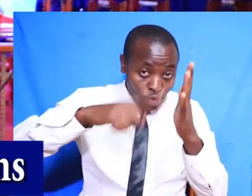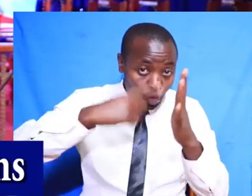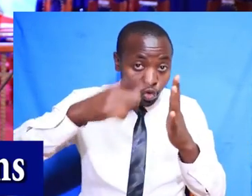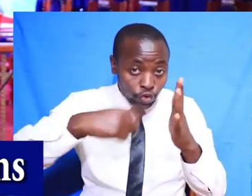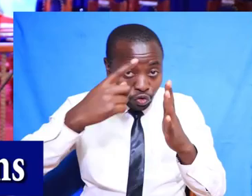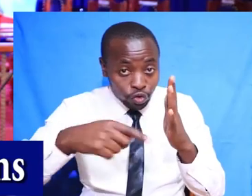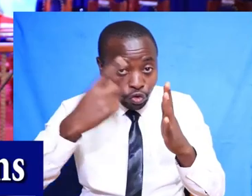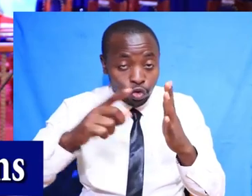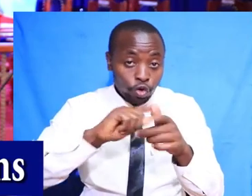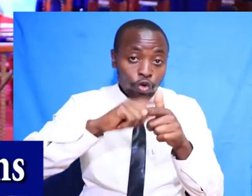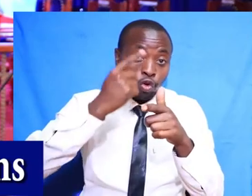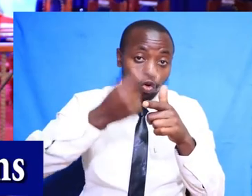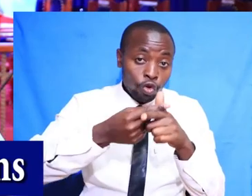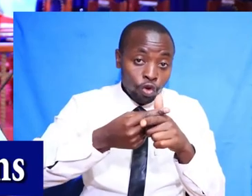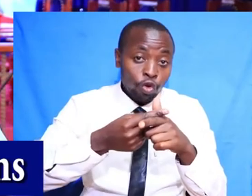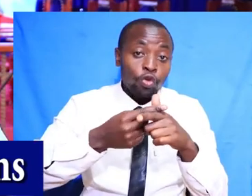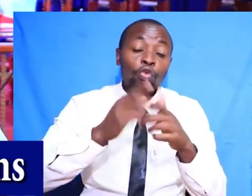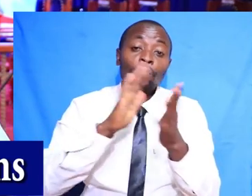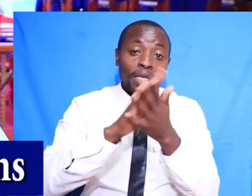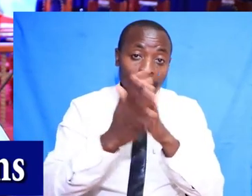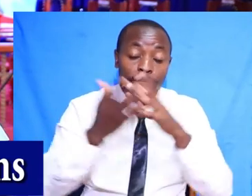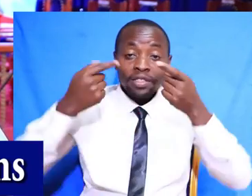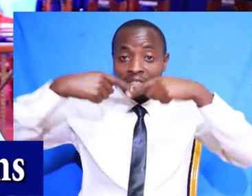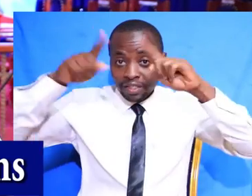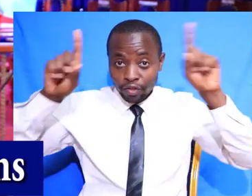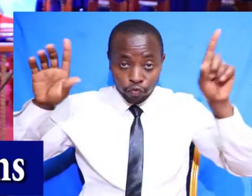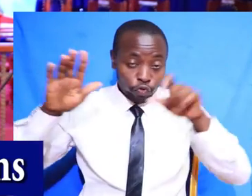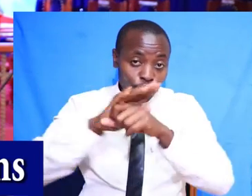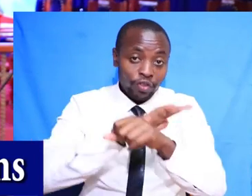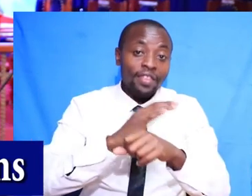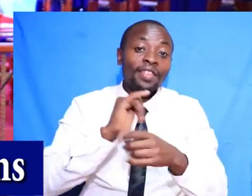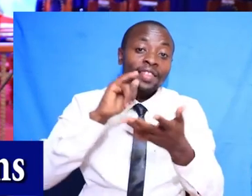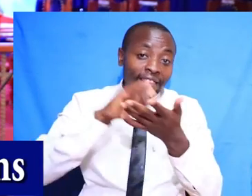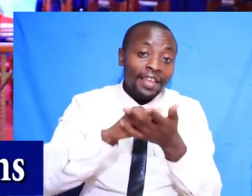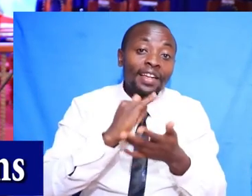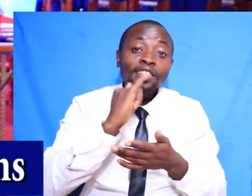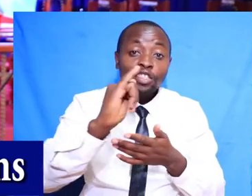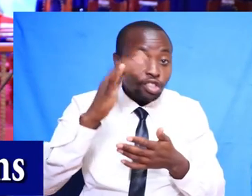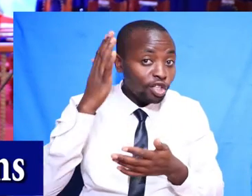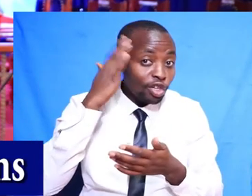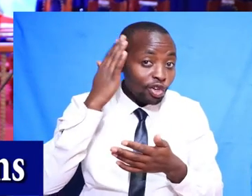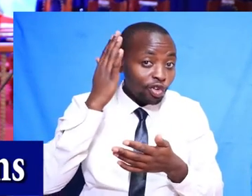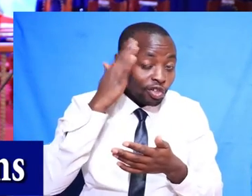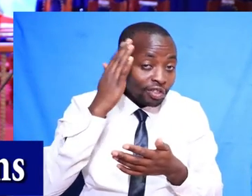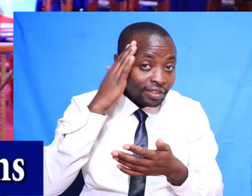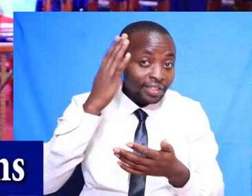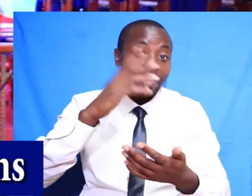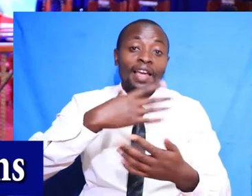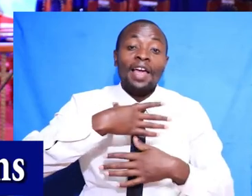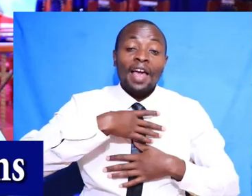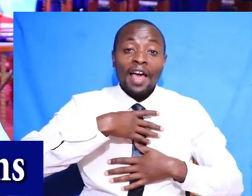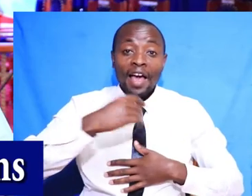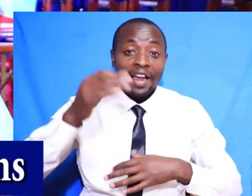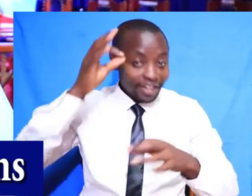or not to move forward. And that is the knowledge and